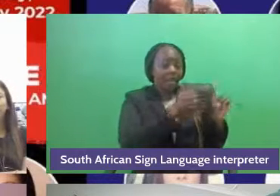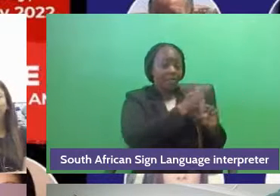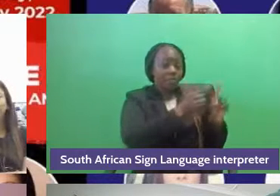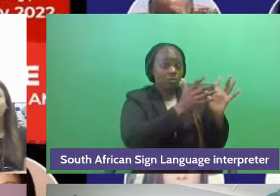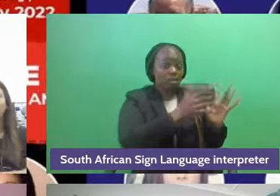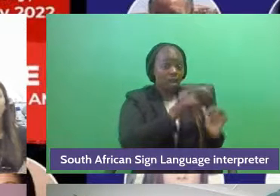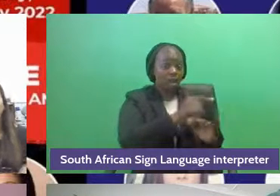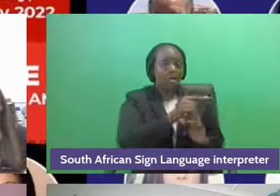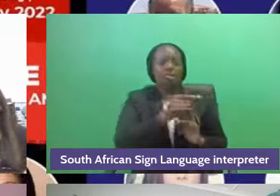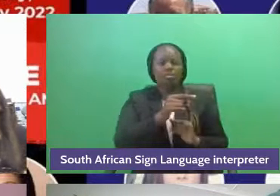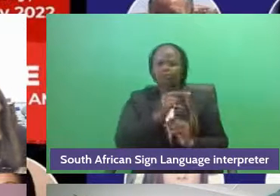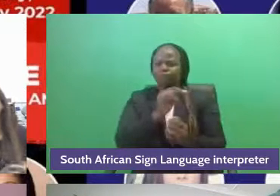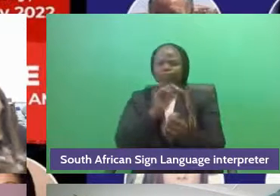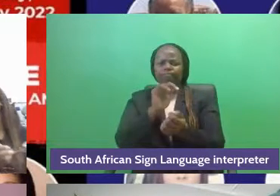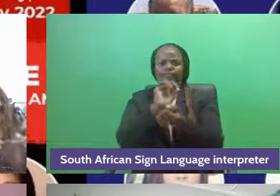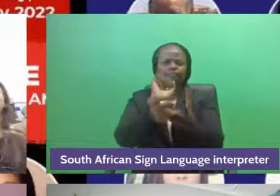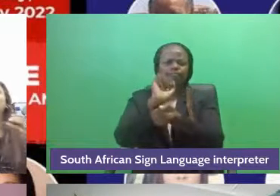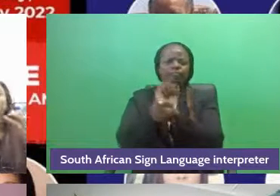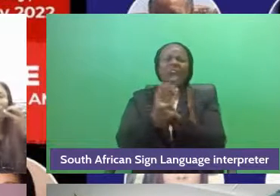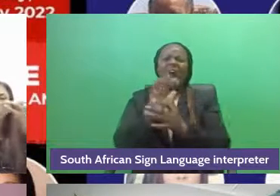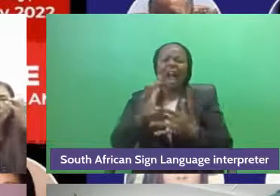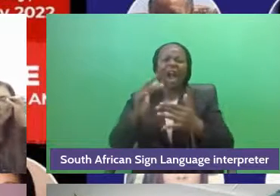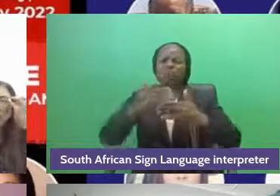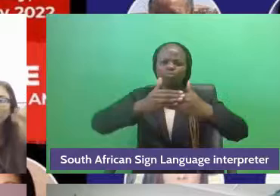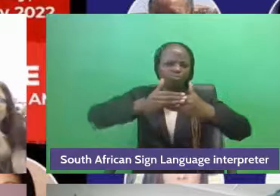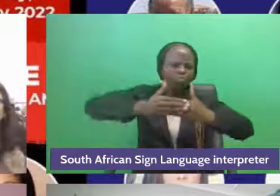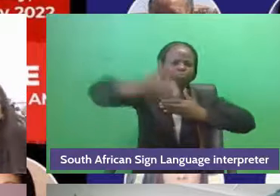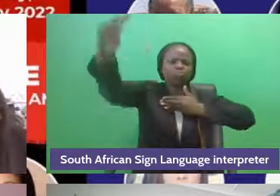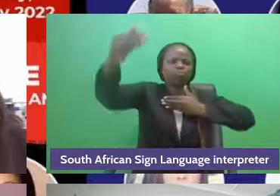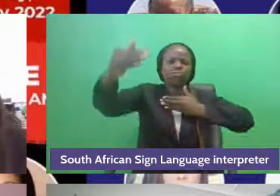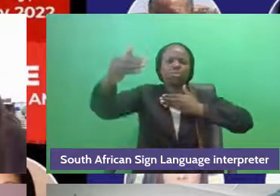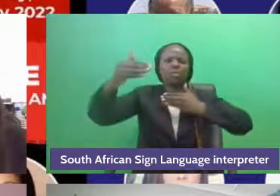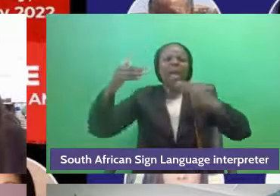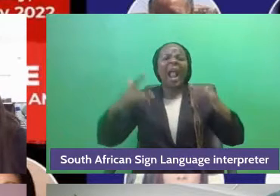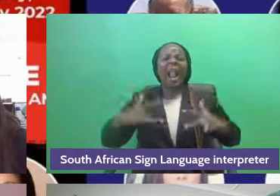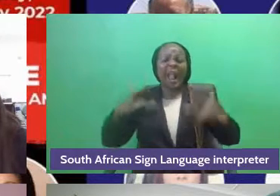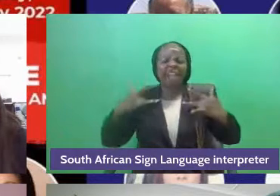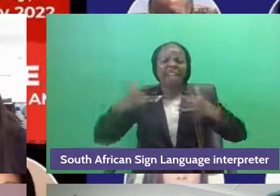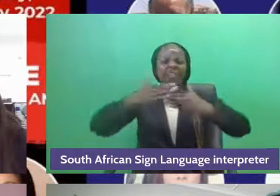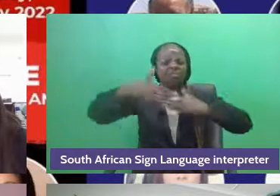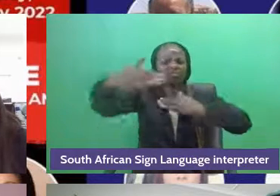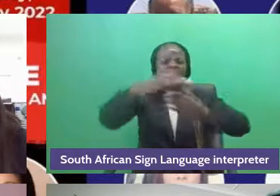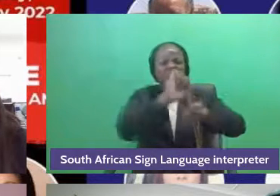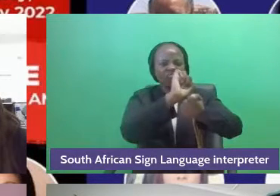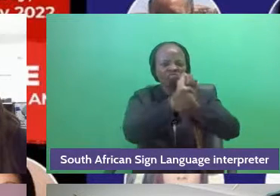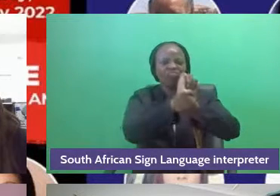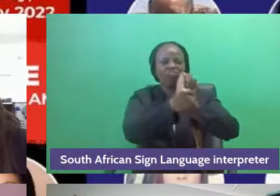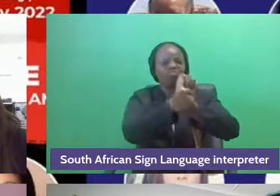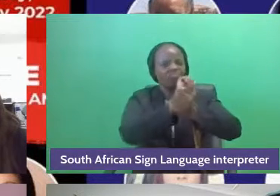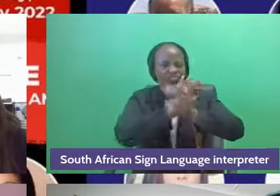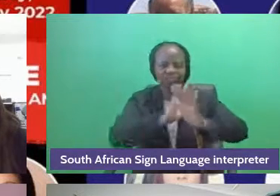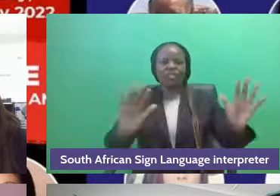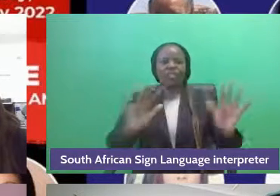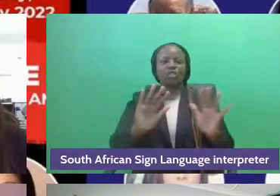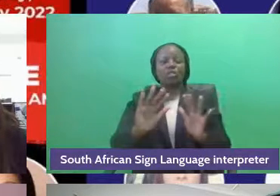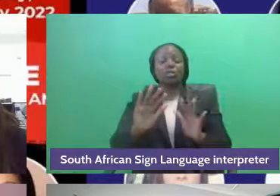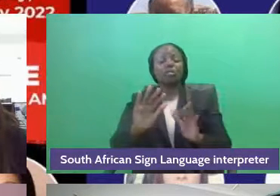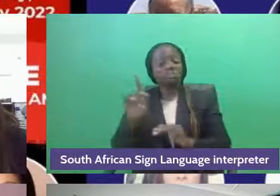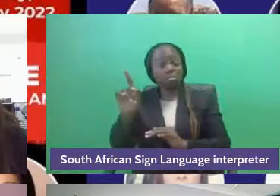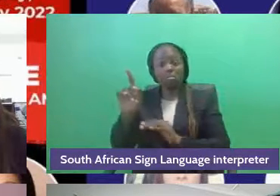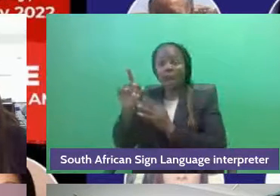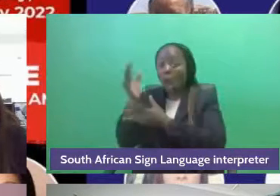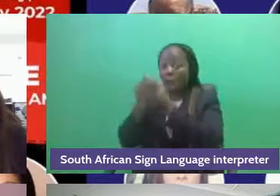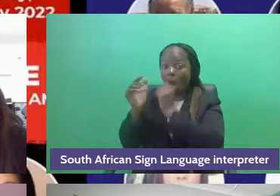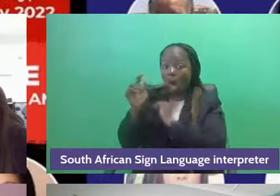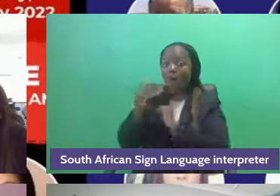was sentenced life imprisonment. And it was it is a lesson to all